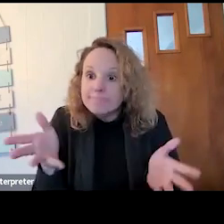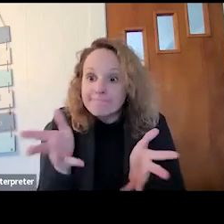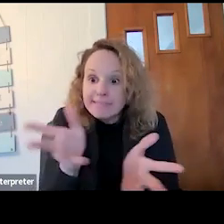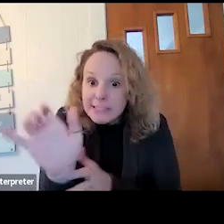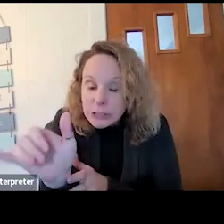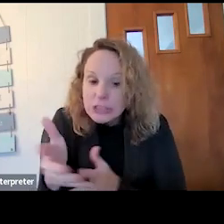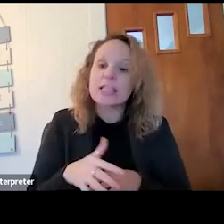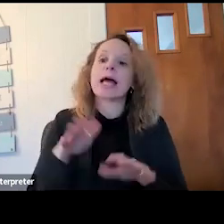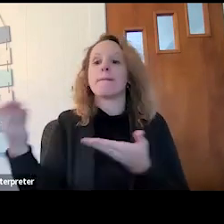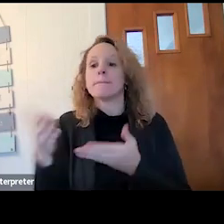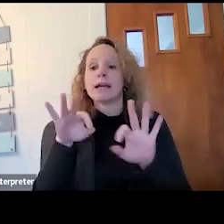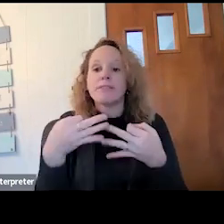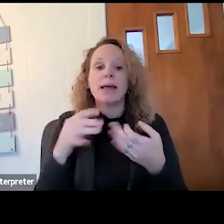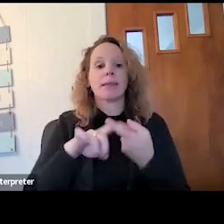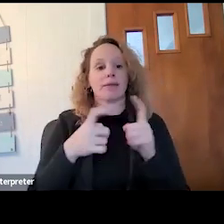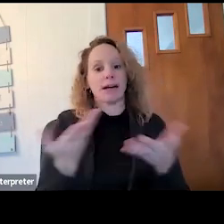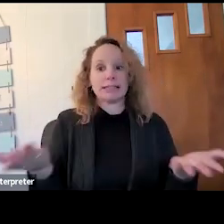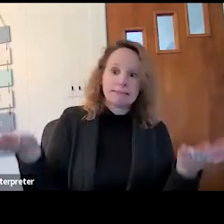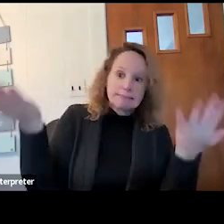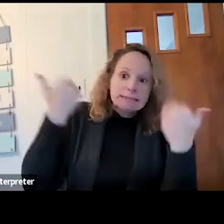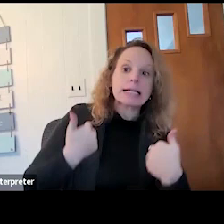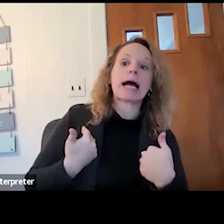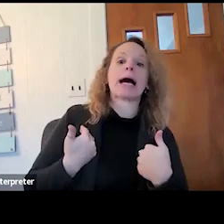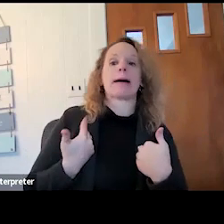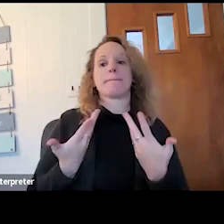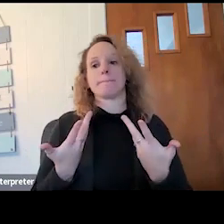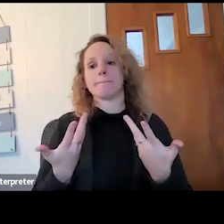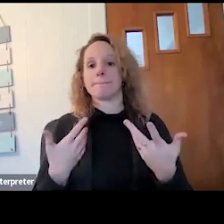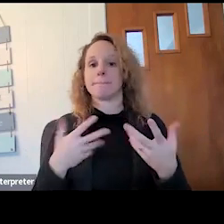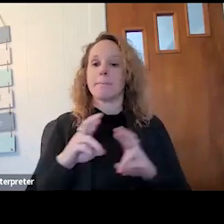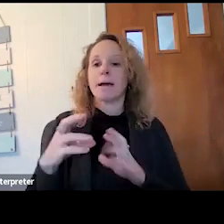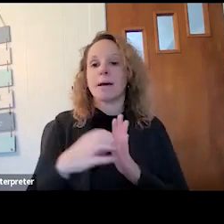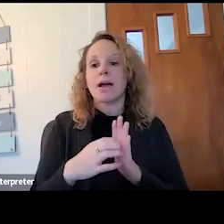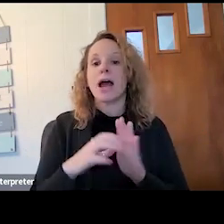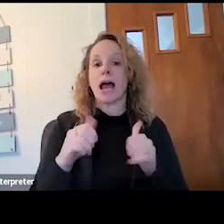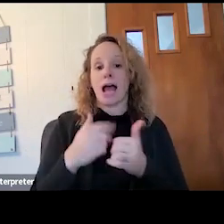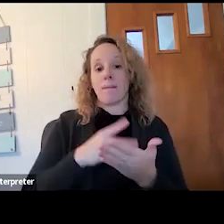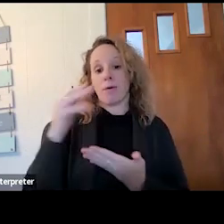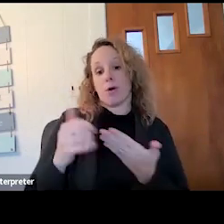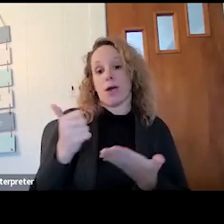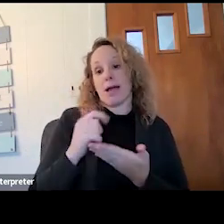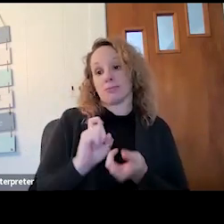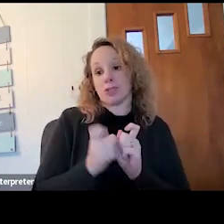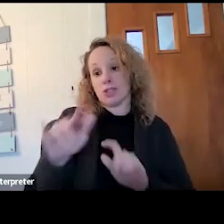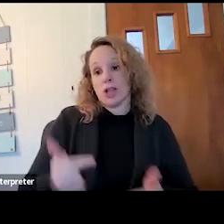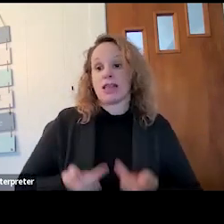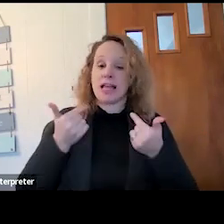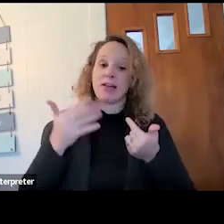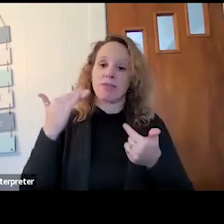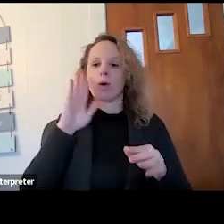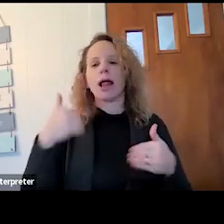bring your friends, and prepare a paragraph to let us know how this program has changed your life. We'll have refreshments for